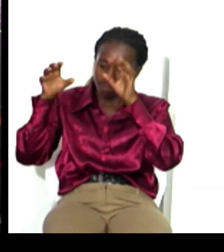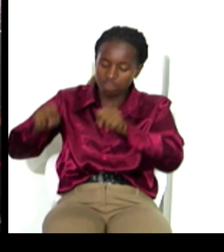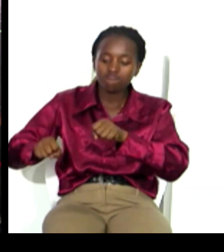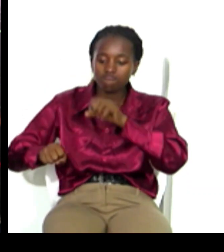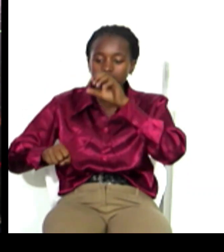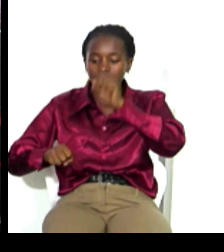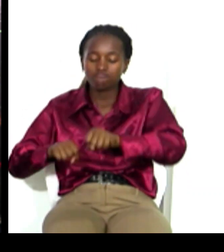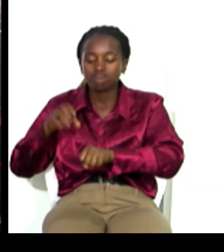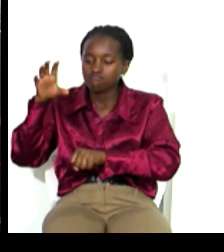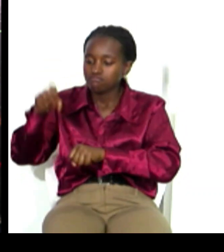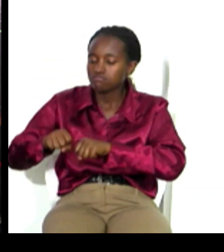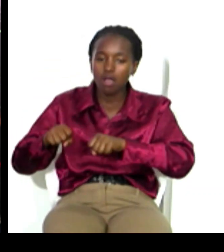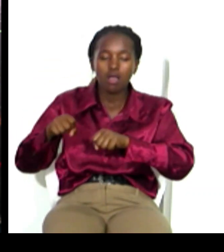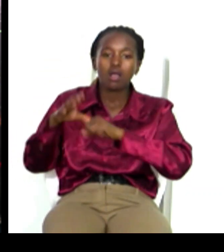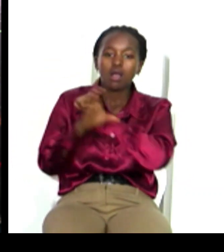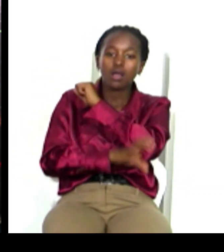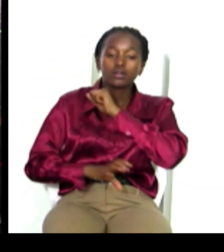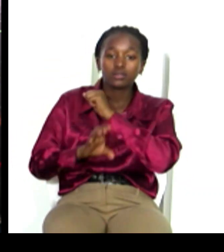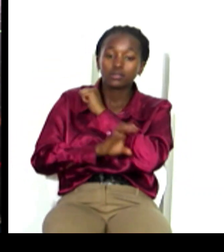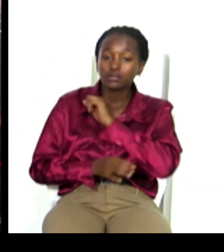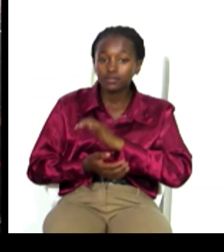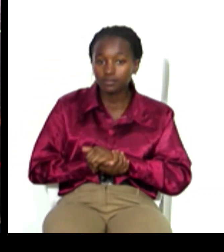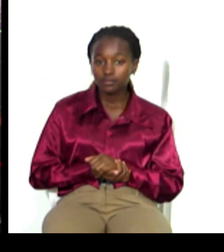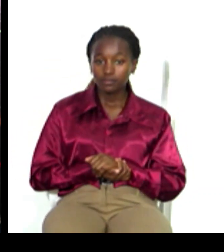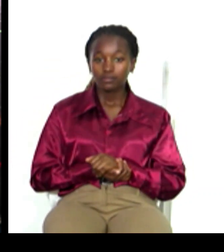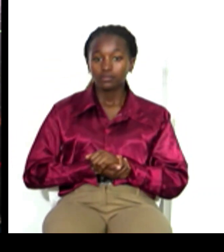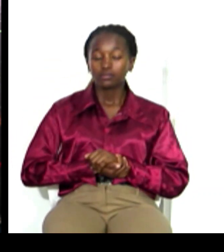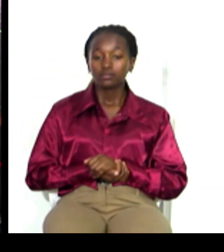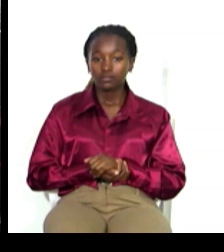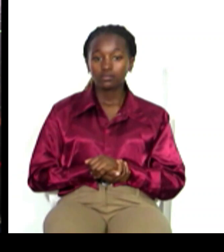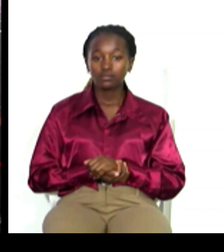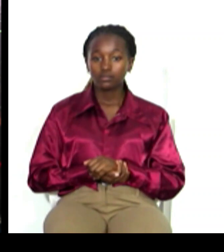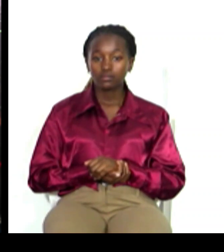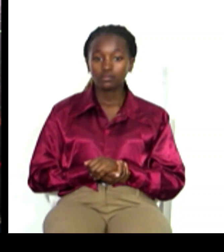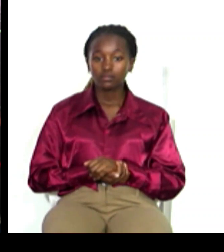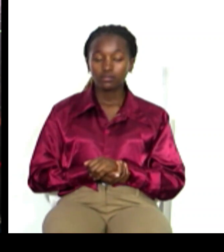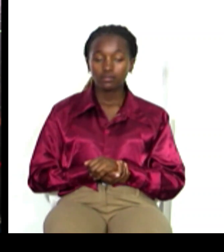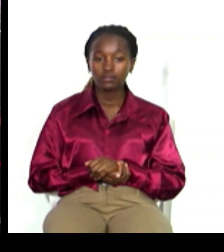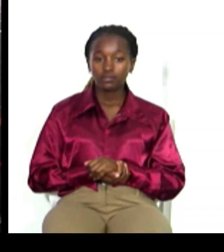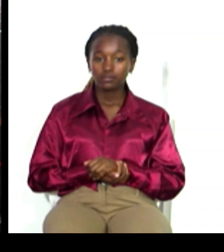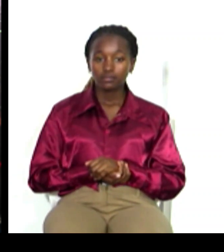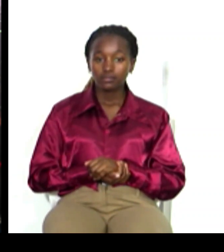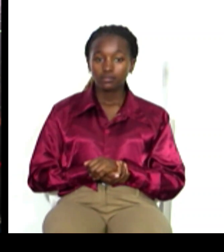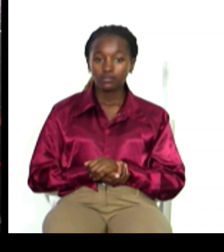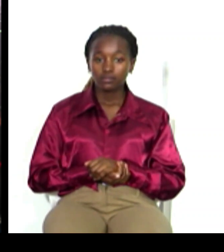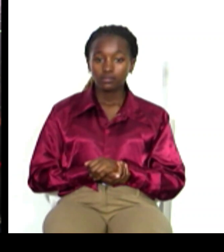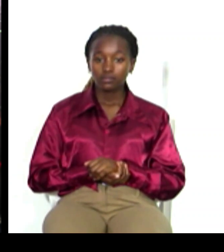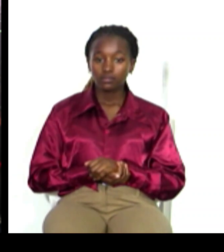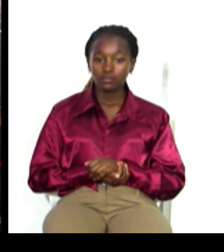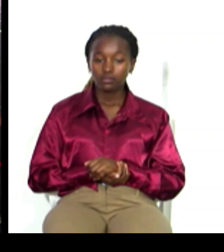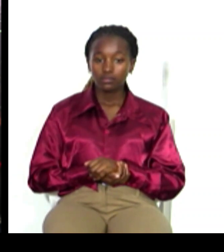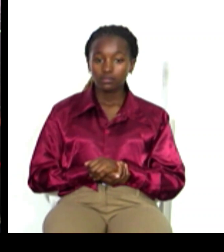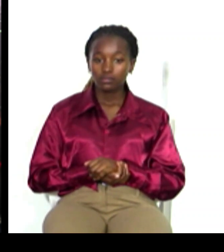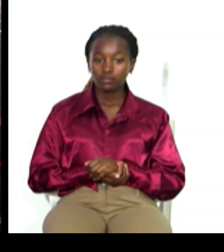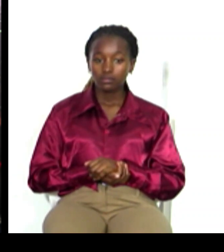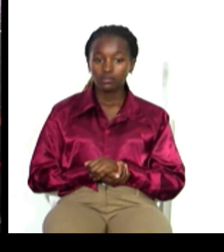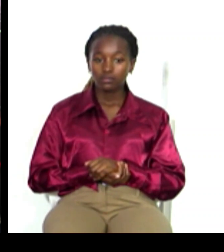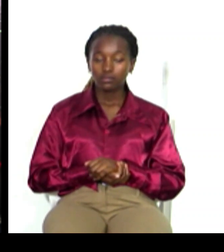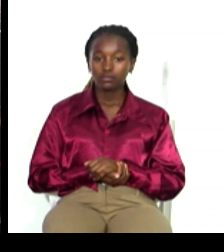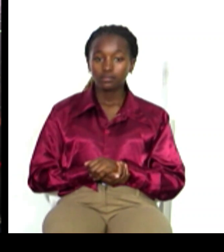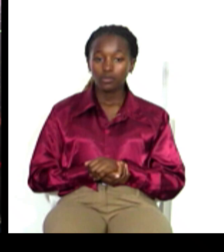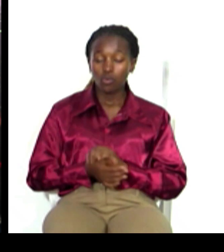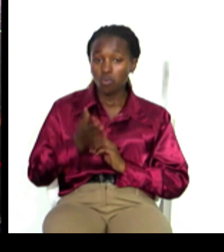Ibrahim Traore. And Ibrahim Traore came out and said that he cannot vote for Raila Amolo Odinga because he feels like Raila is not a